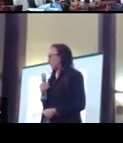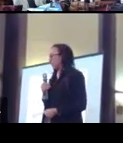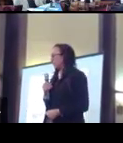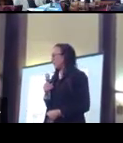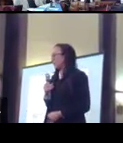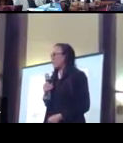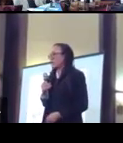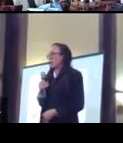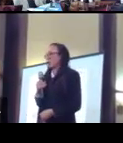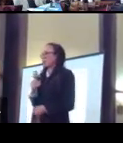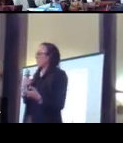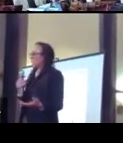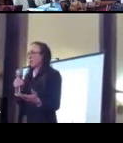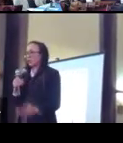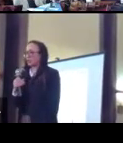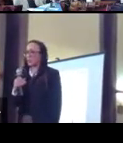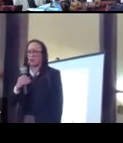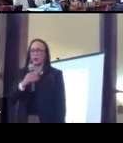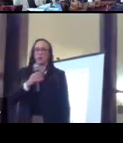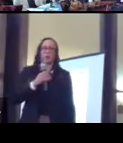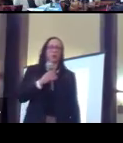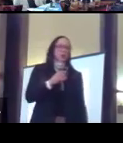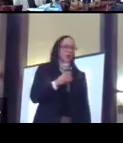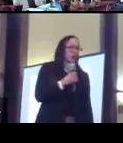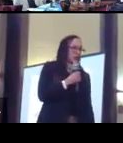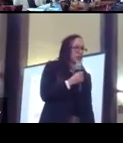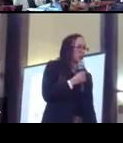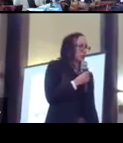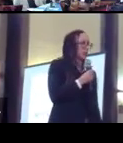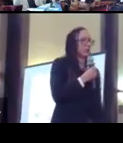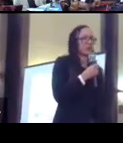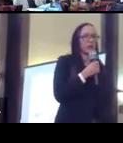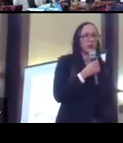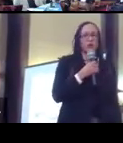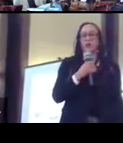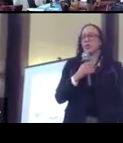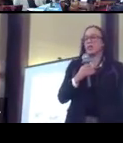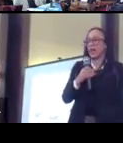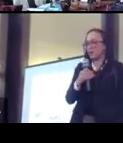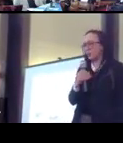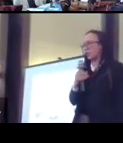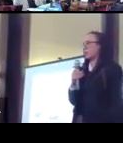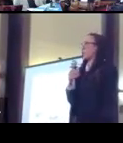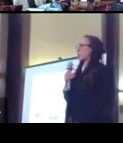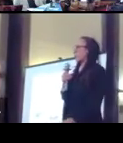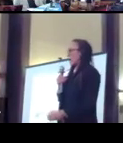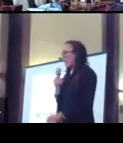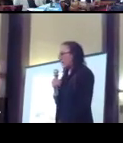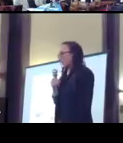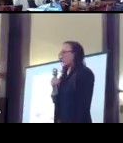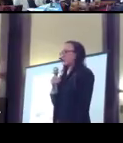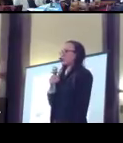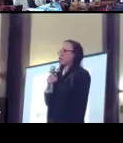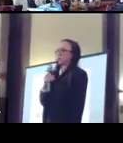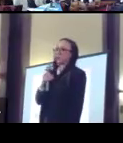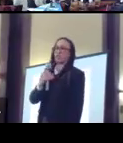in front of the other. And as I mentioned, this is an integrated approach. We don't think these elements can exist on their own. They have to be integrated,